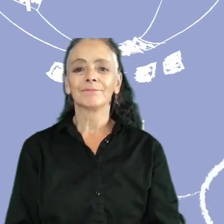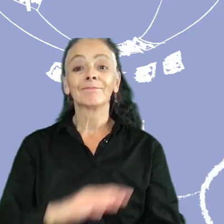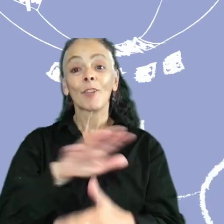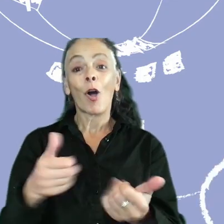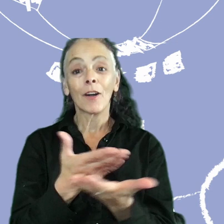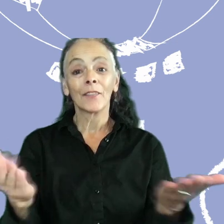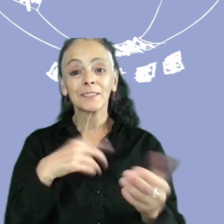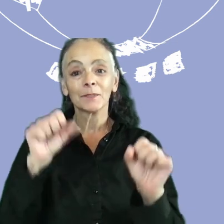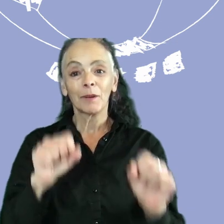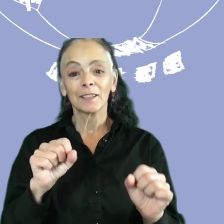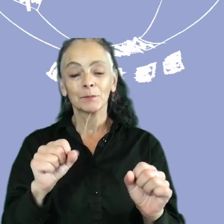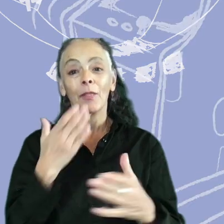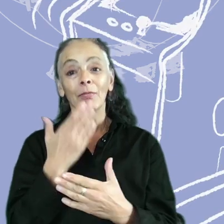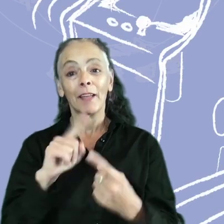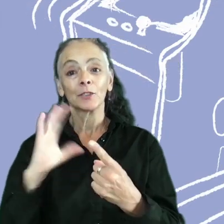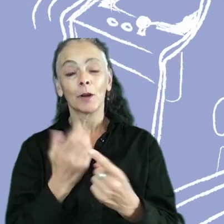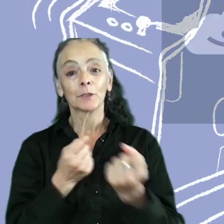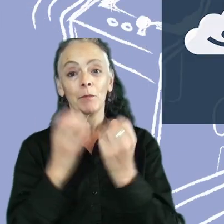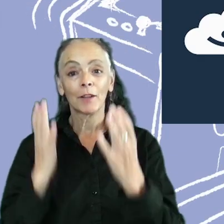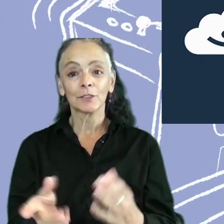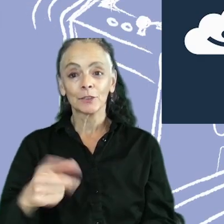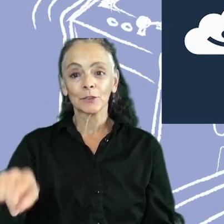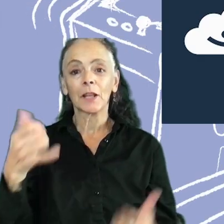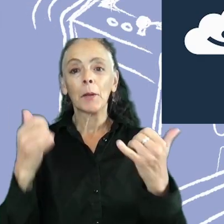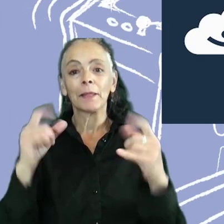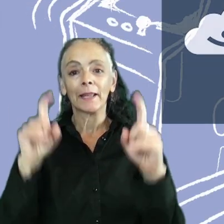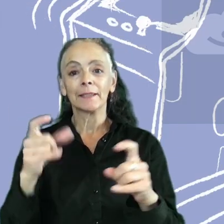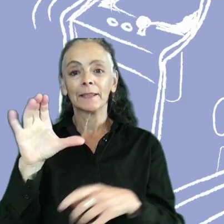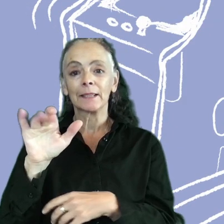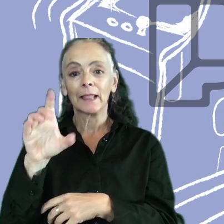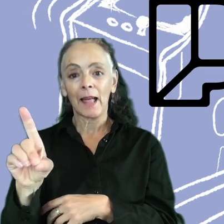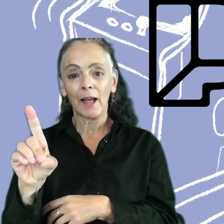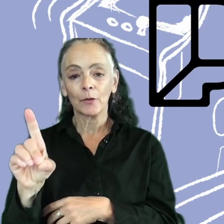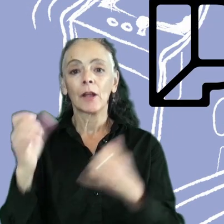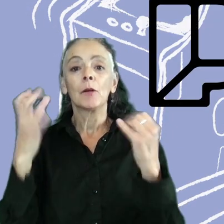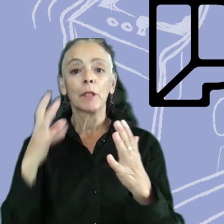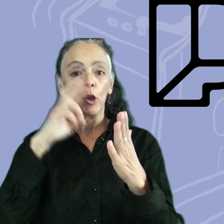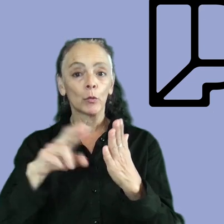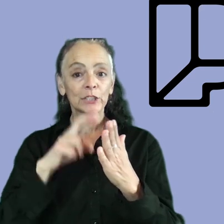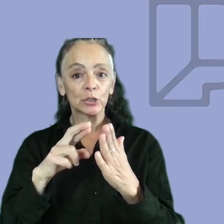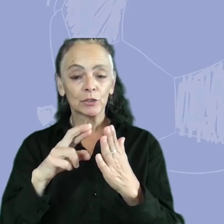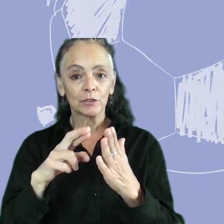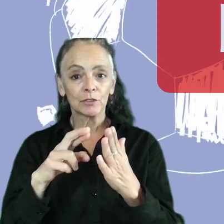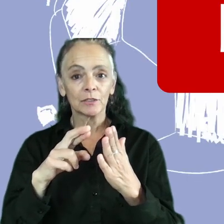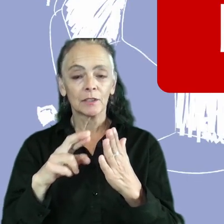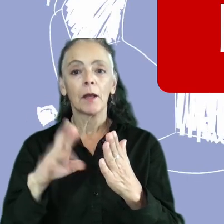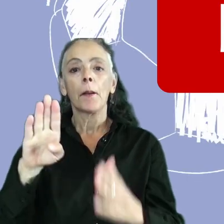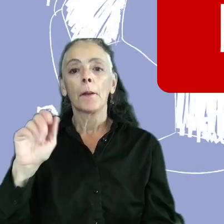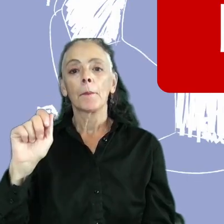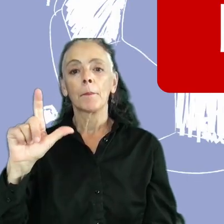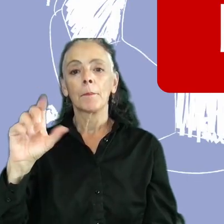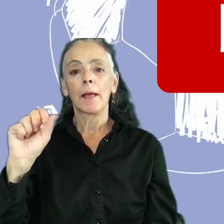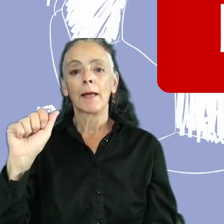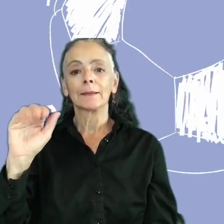All this is possible thanks to our sponsors, Playtest Cloud, Player Research,